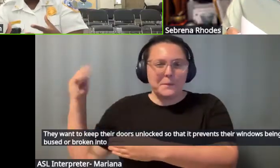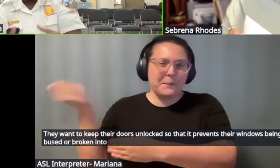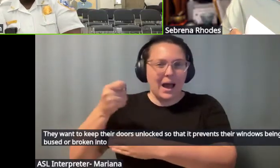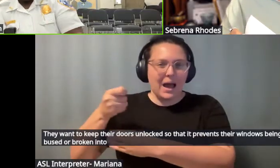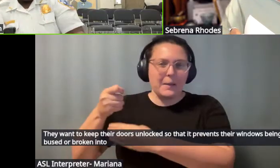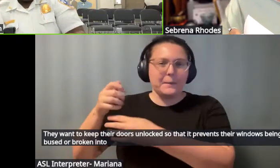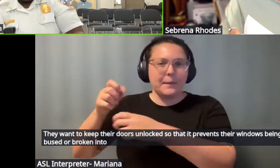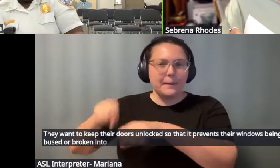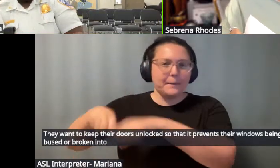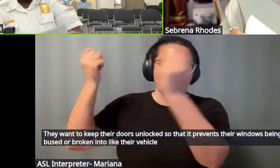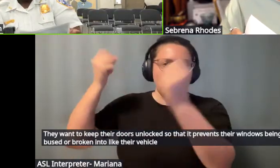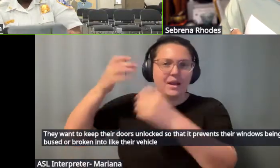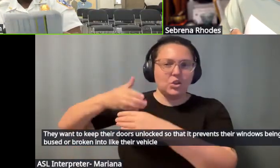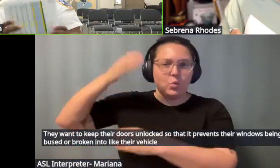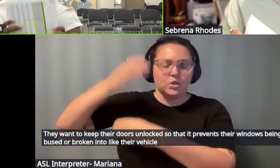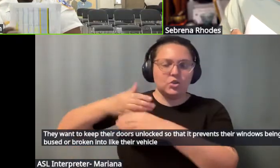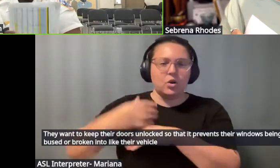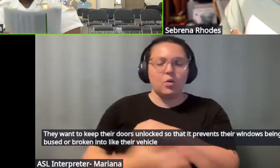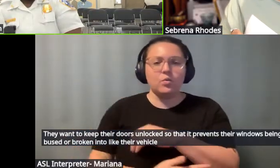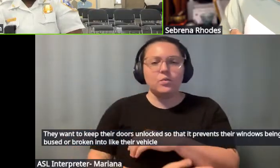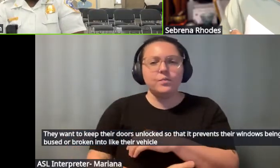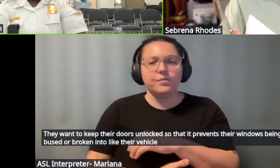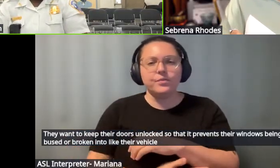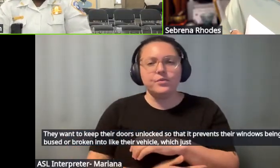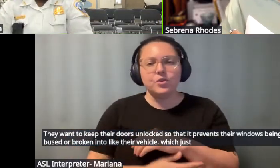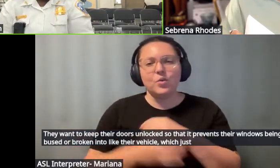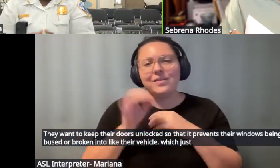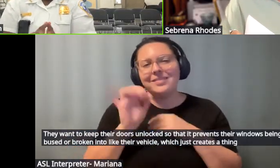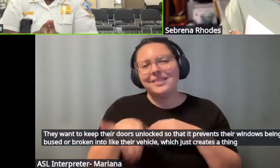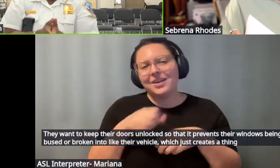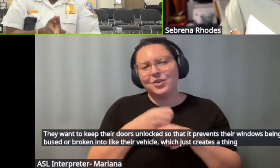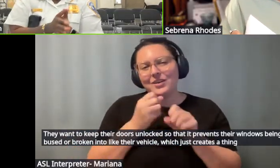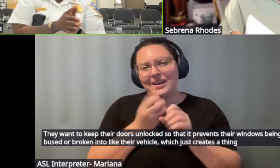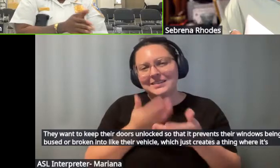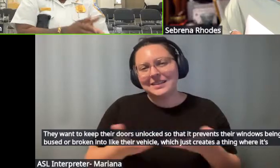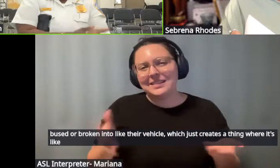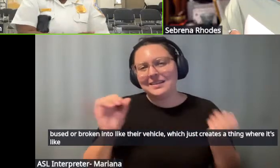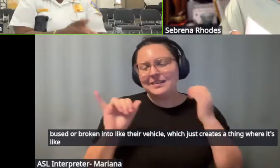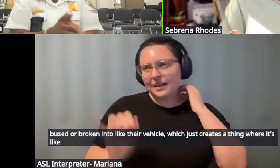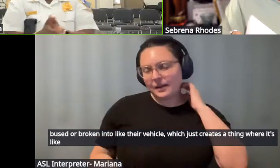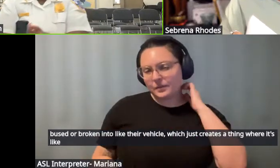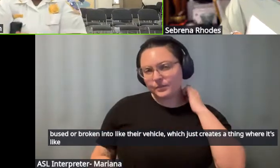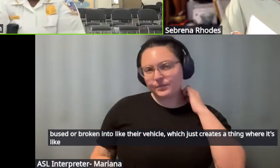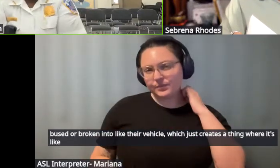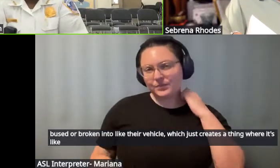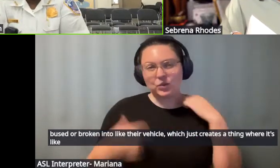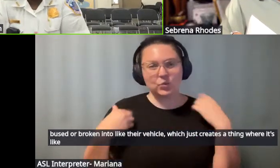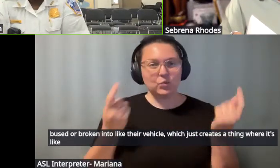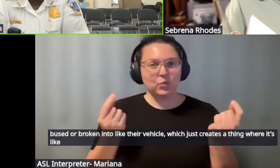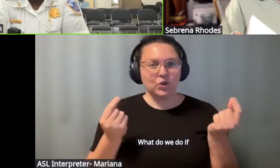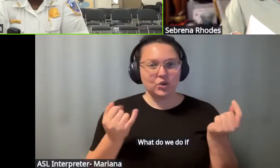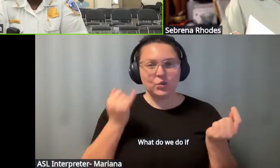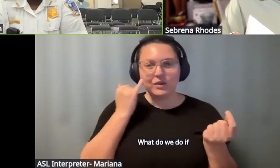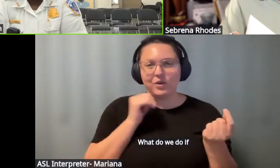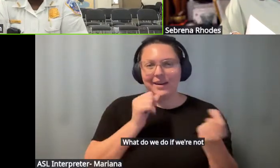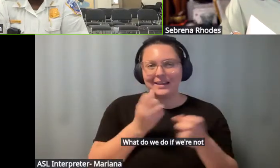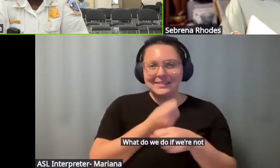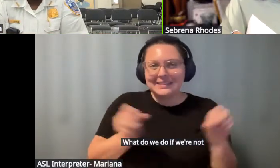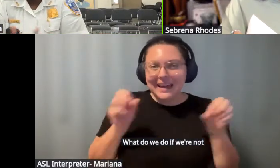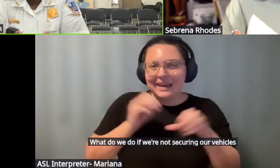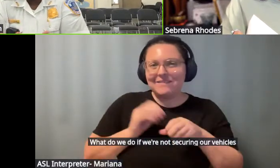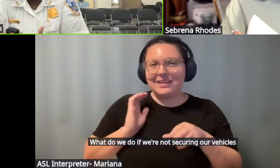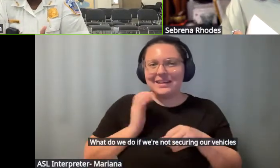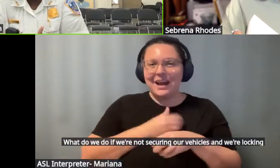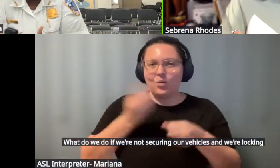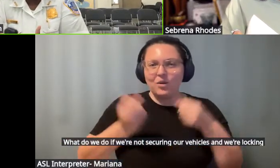their vehicle, which just creates a thing where it's like, what do we do if we're not securing our vehicles and we're locking them,